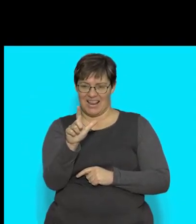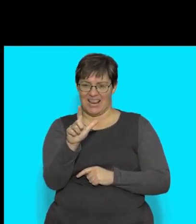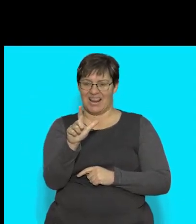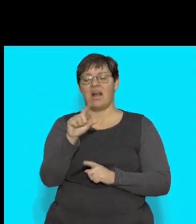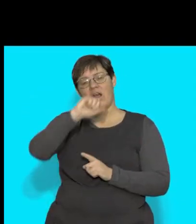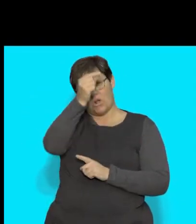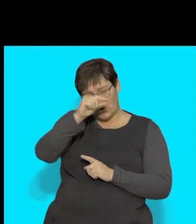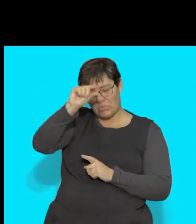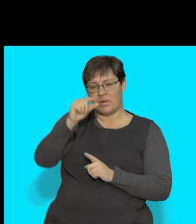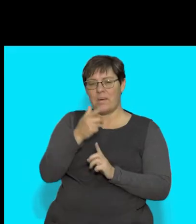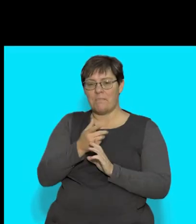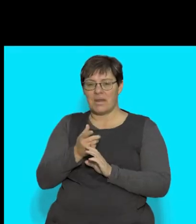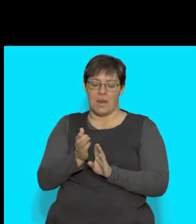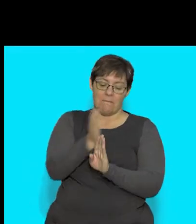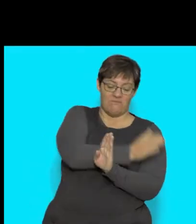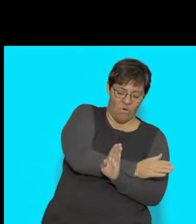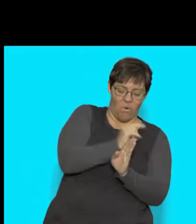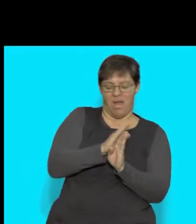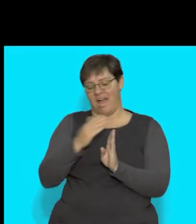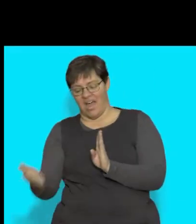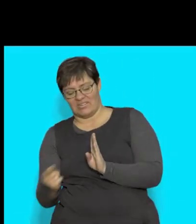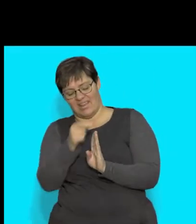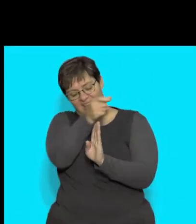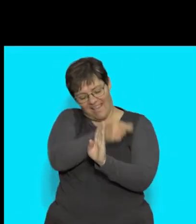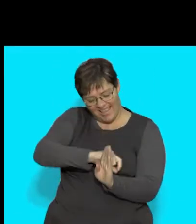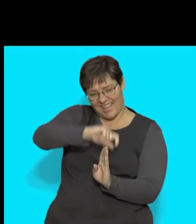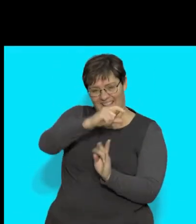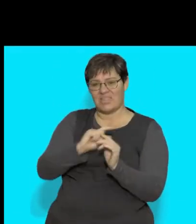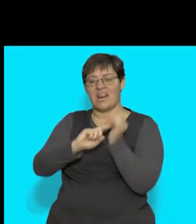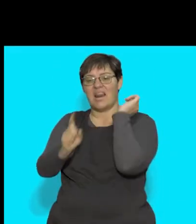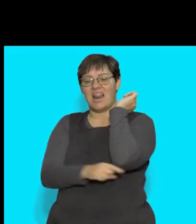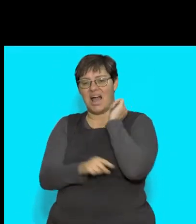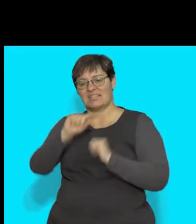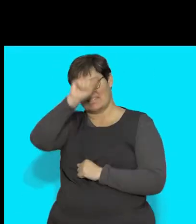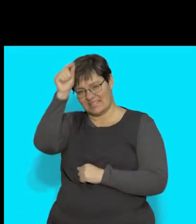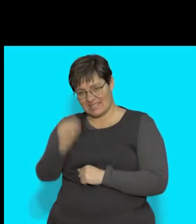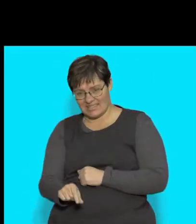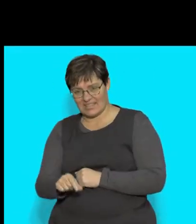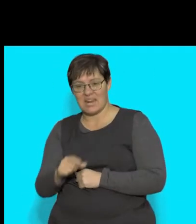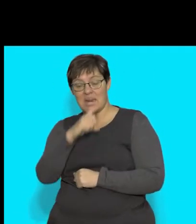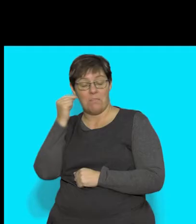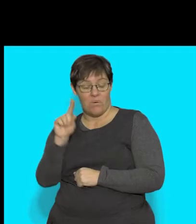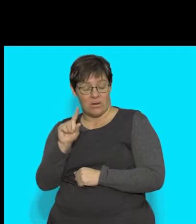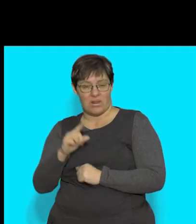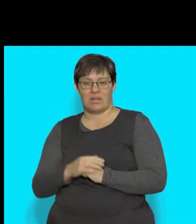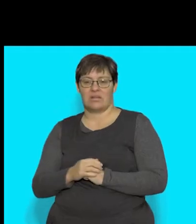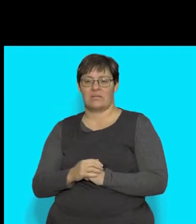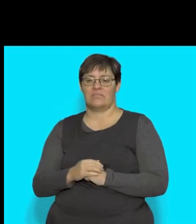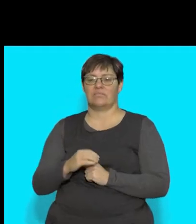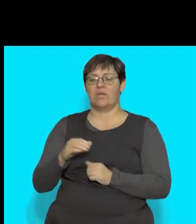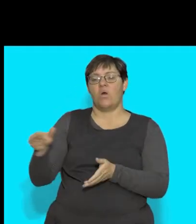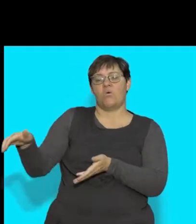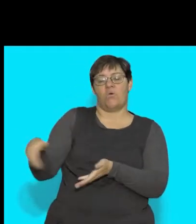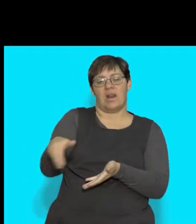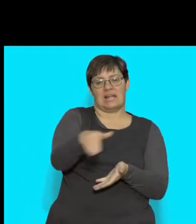behind and twisted. Then the very last tubule we look at is called the collecting